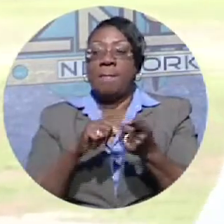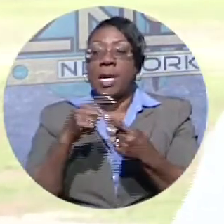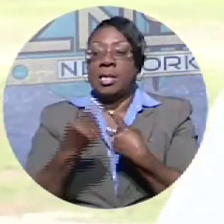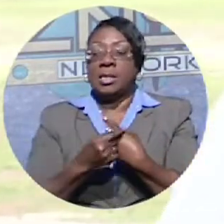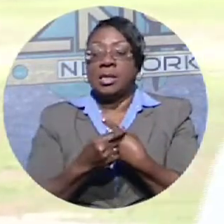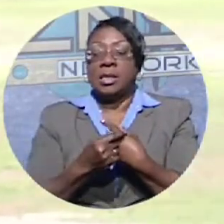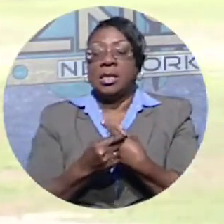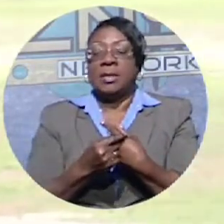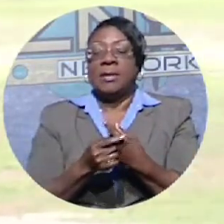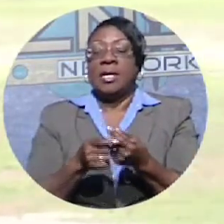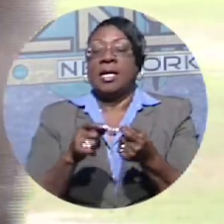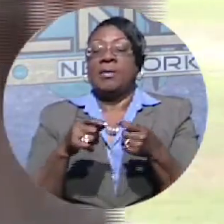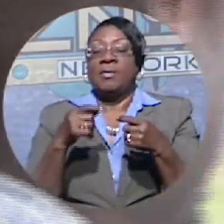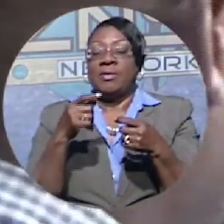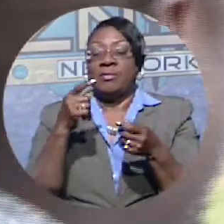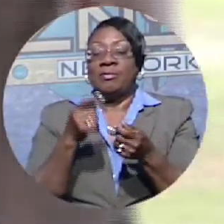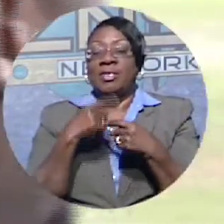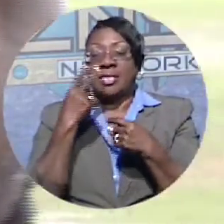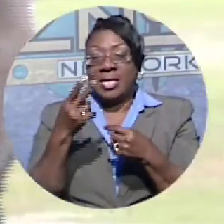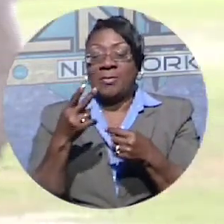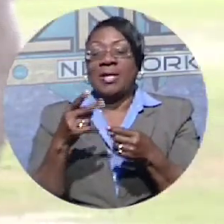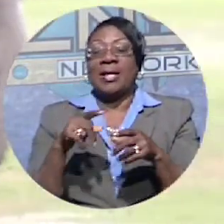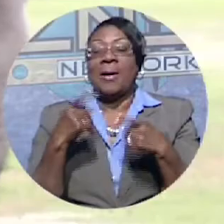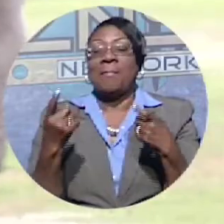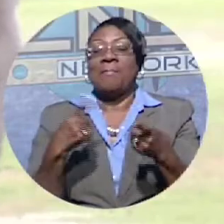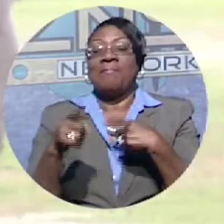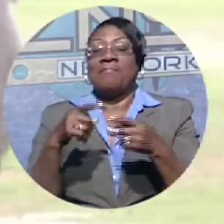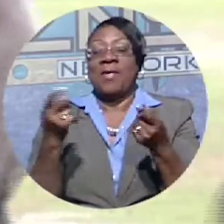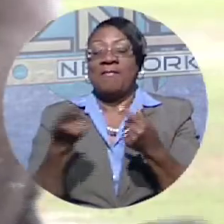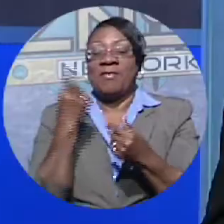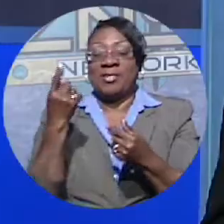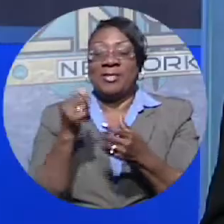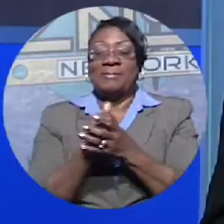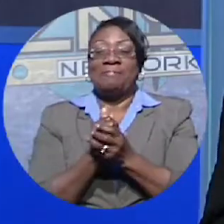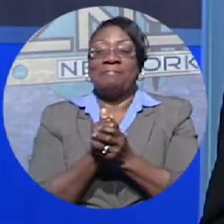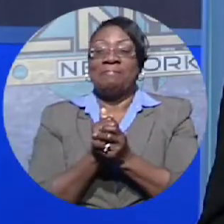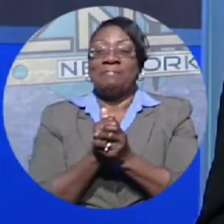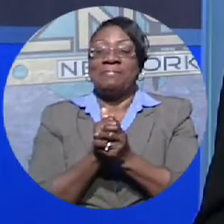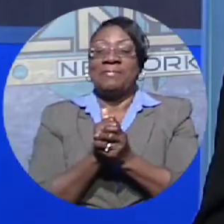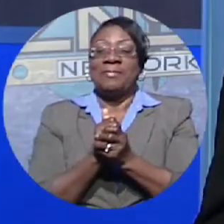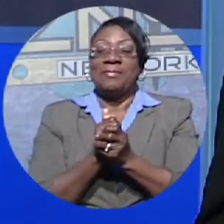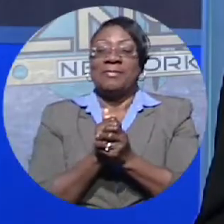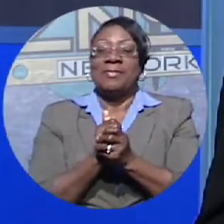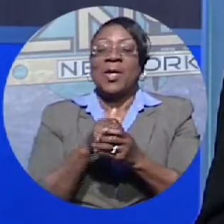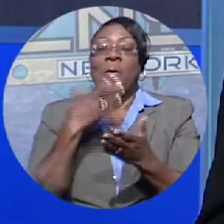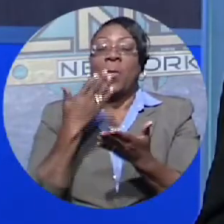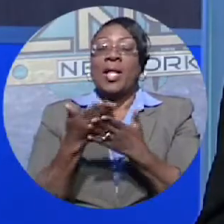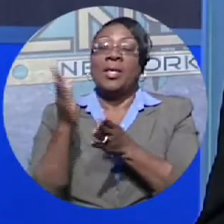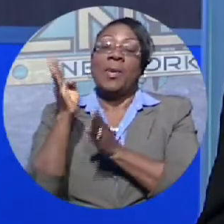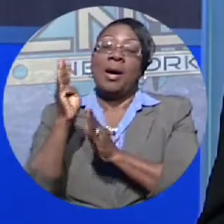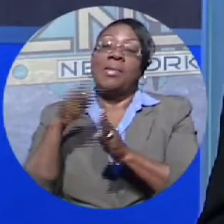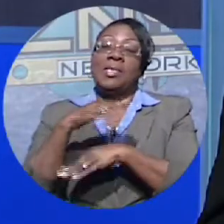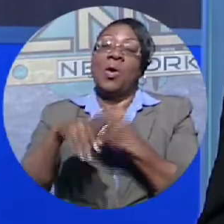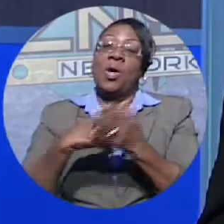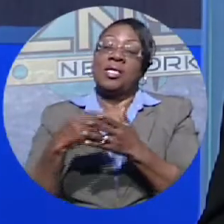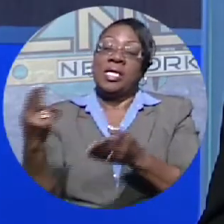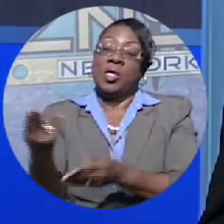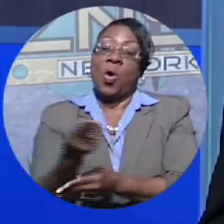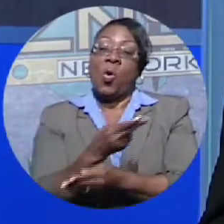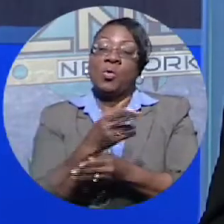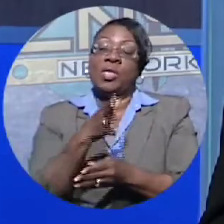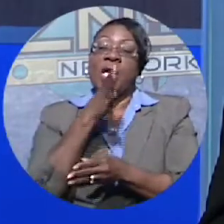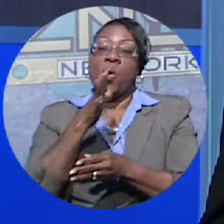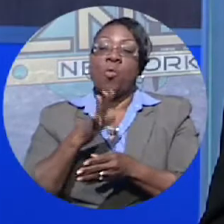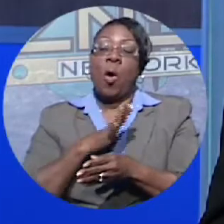see why we should come second in this tournament. I believe we should have a good end result. Well, the Bahamas all set to host a women's